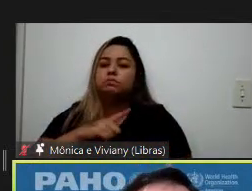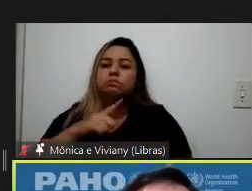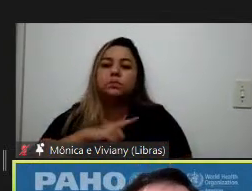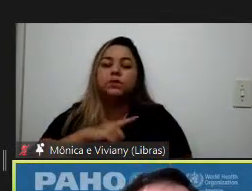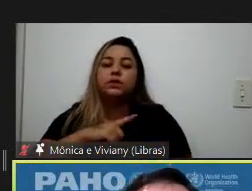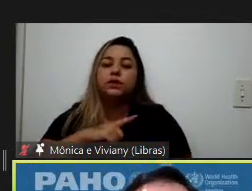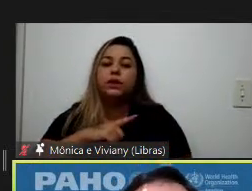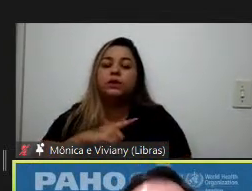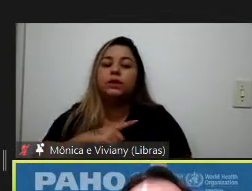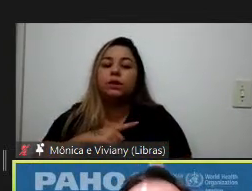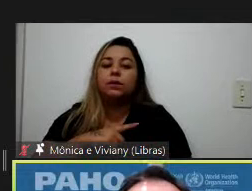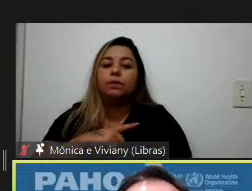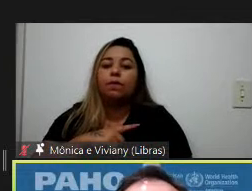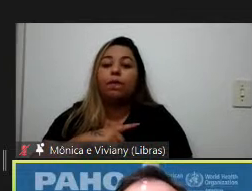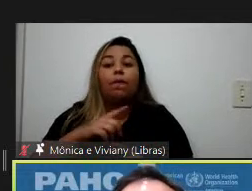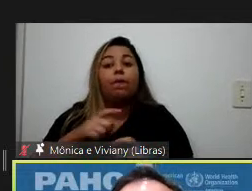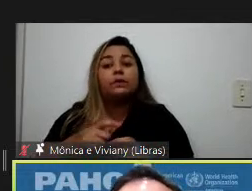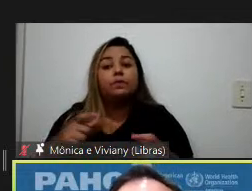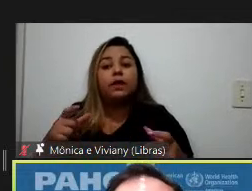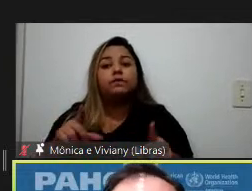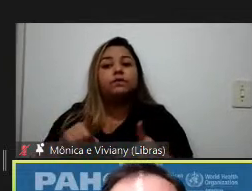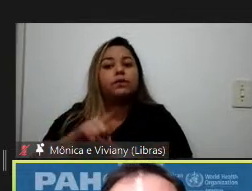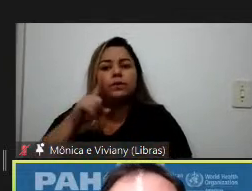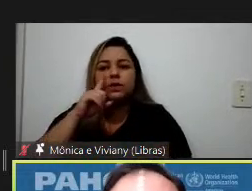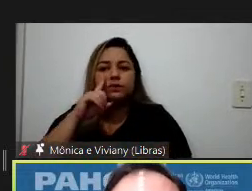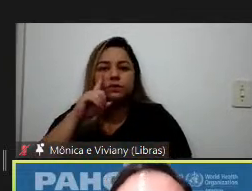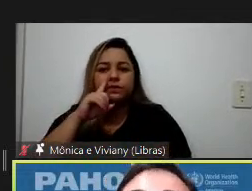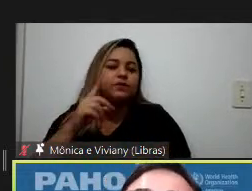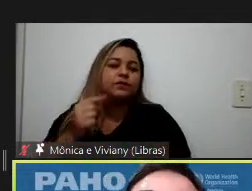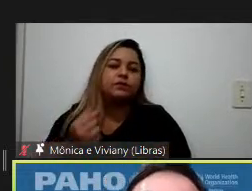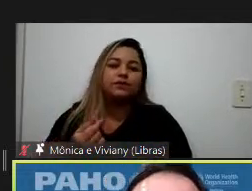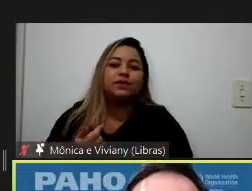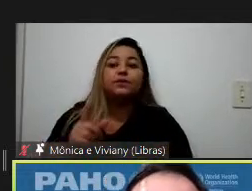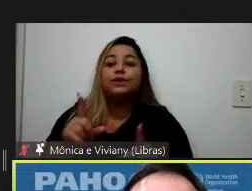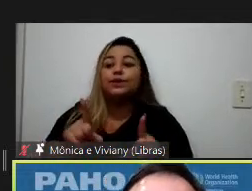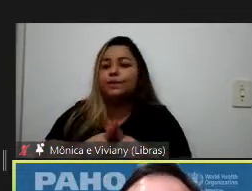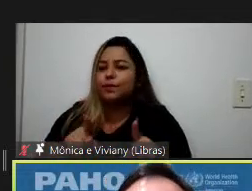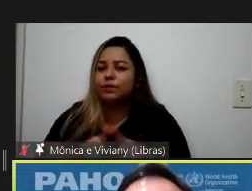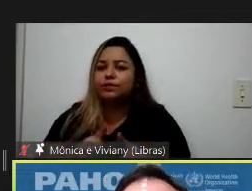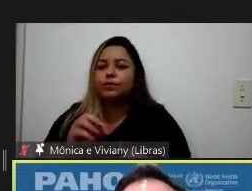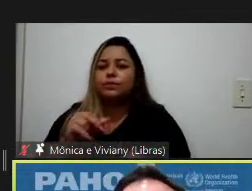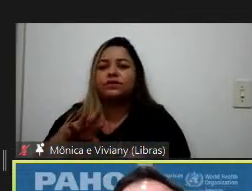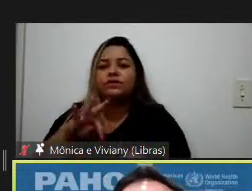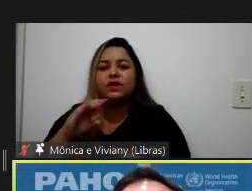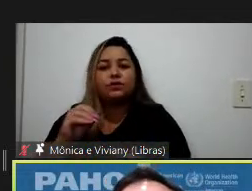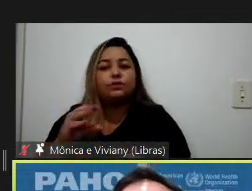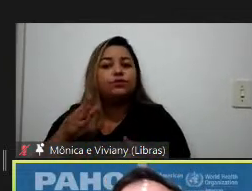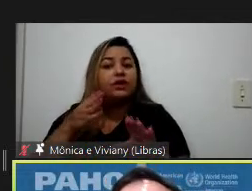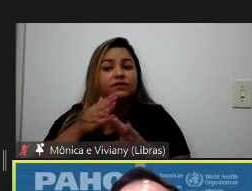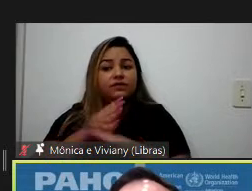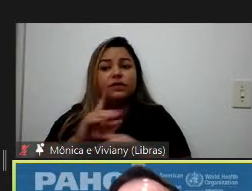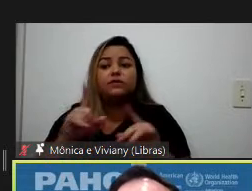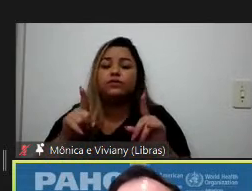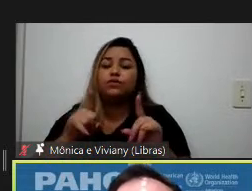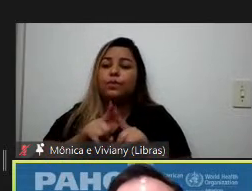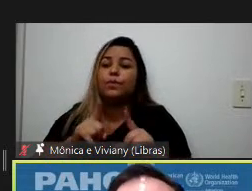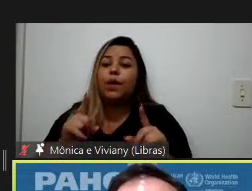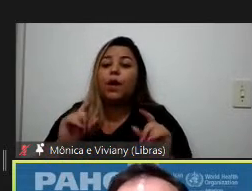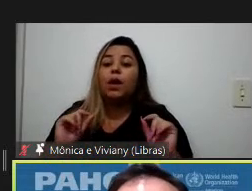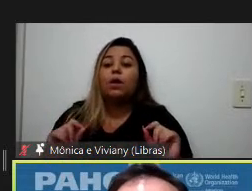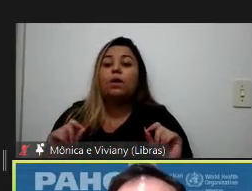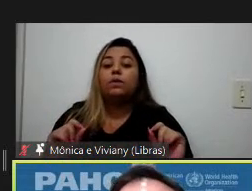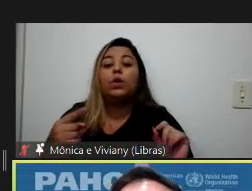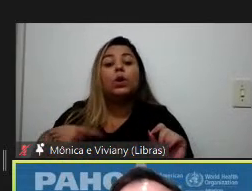services without it being exposed to these risks, and see how these different concepts of access and